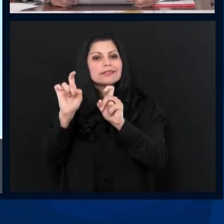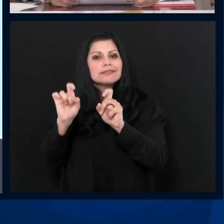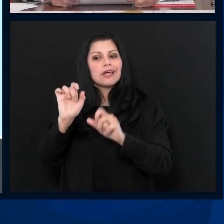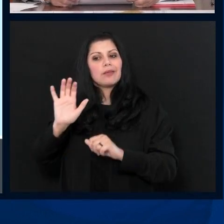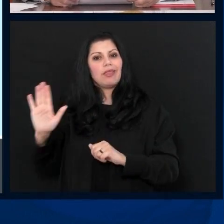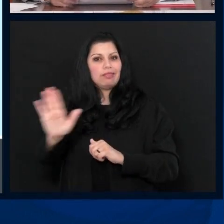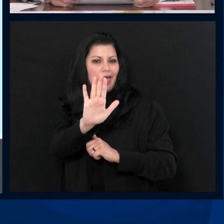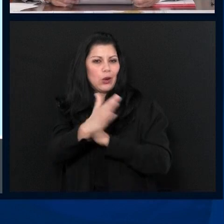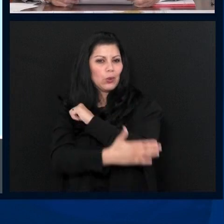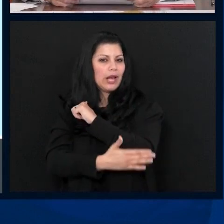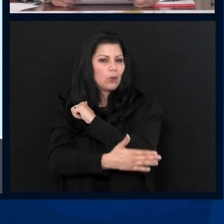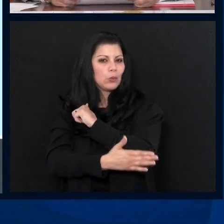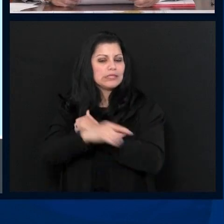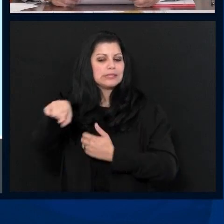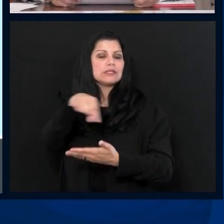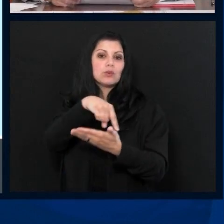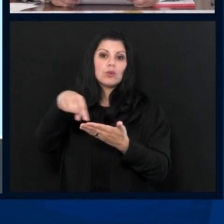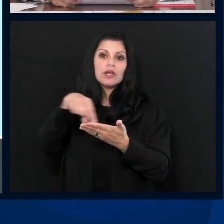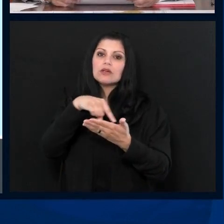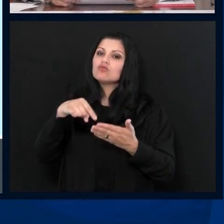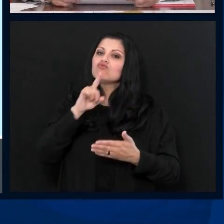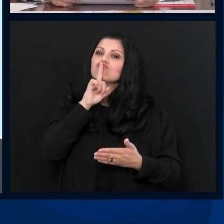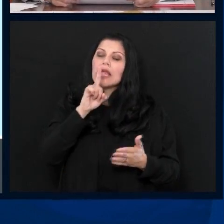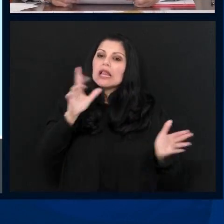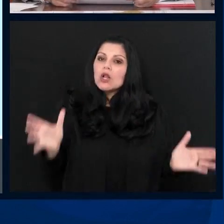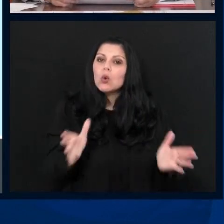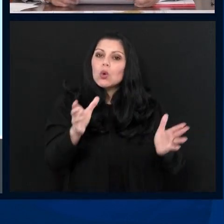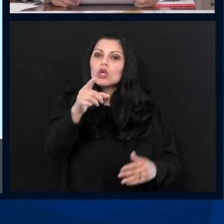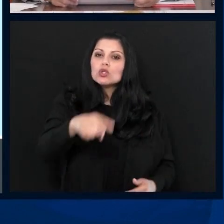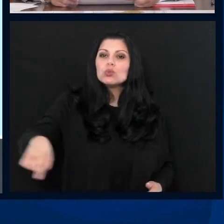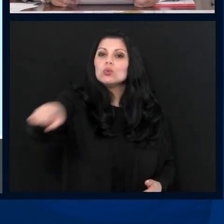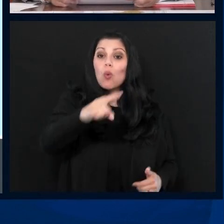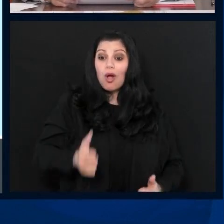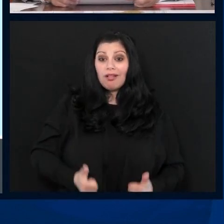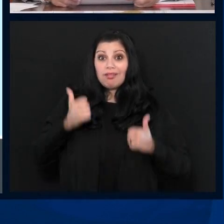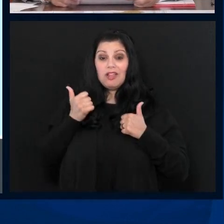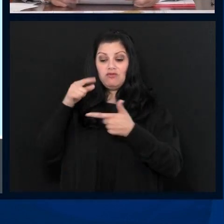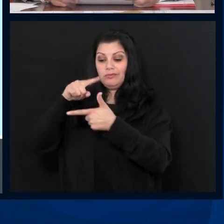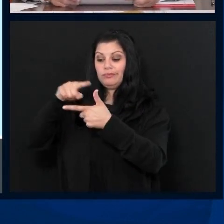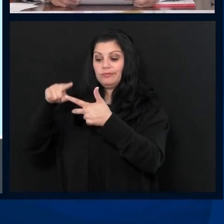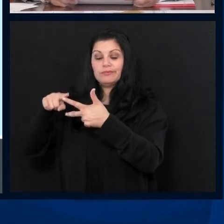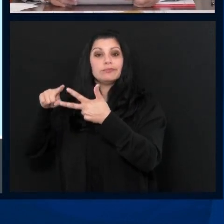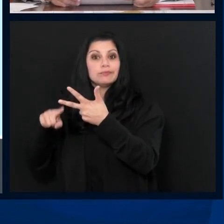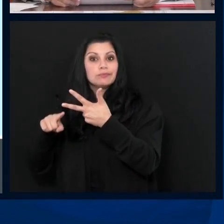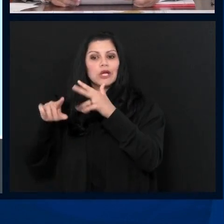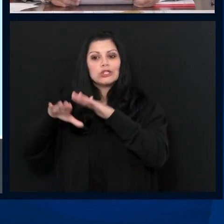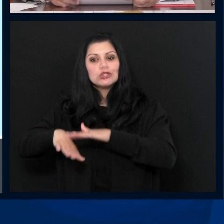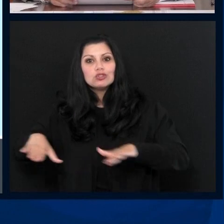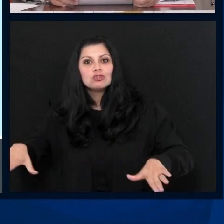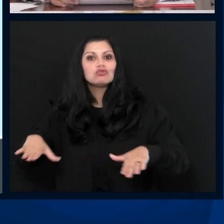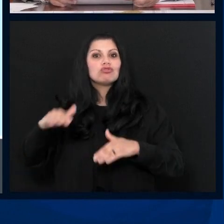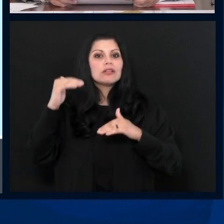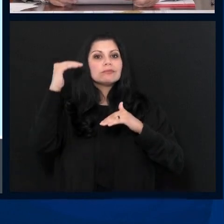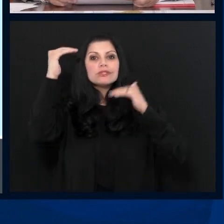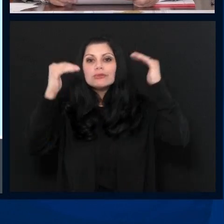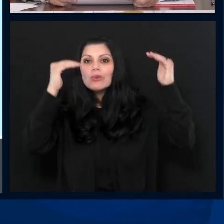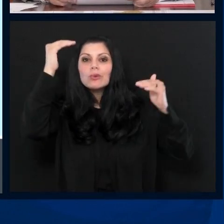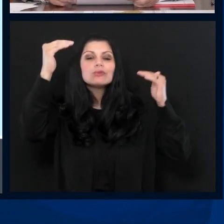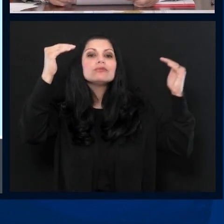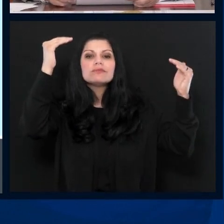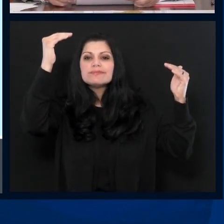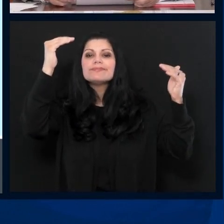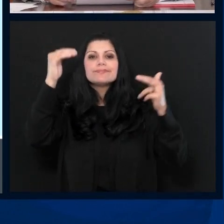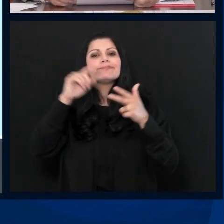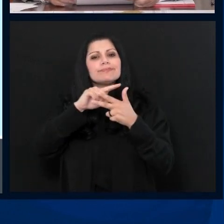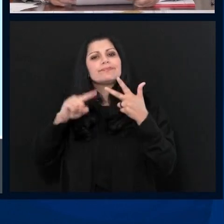really encourage all residents to get out, children as well as residents, you know, any other adults